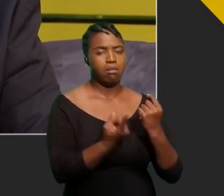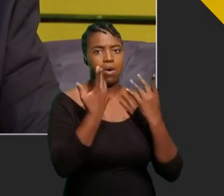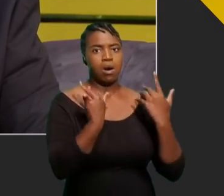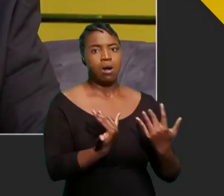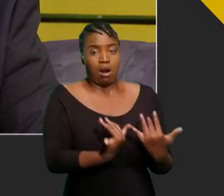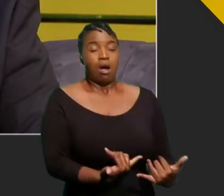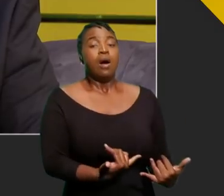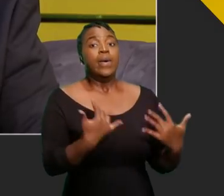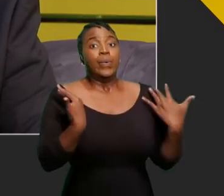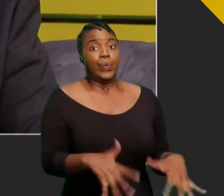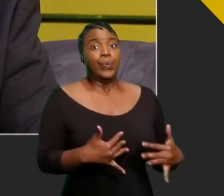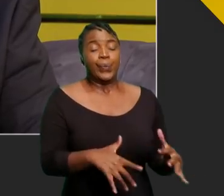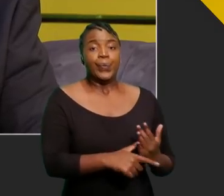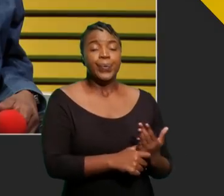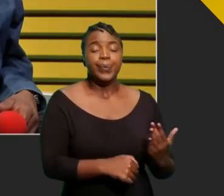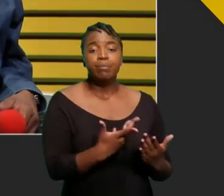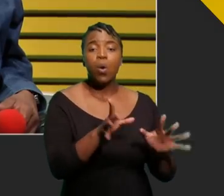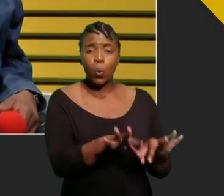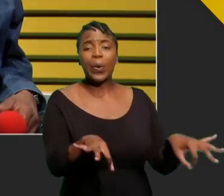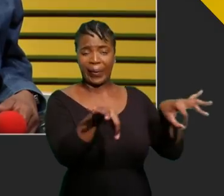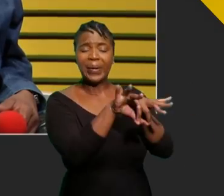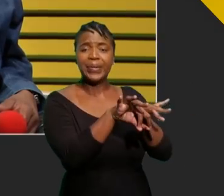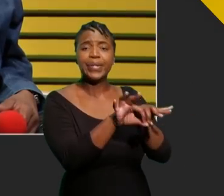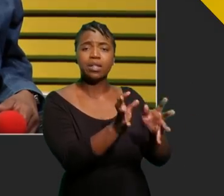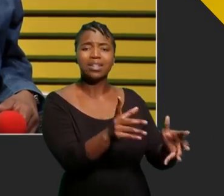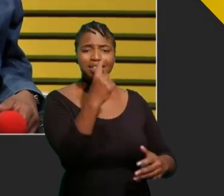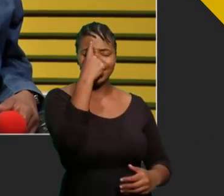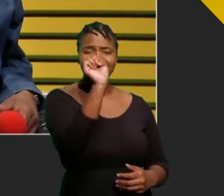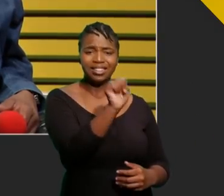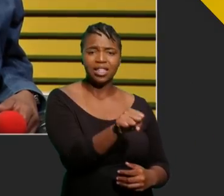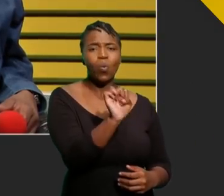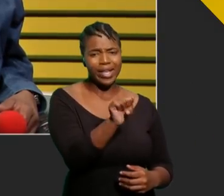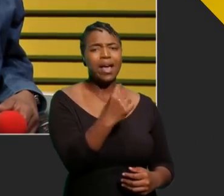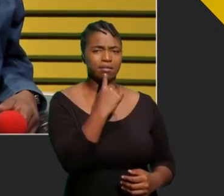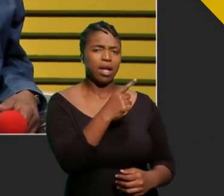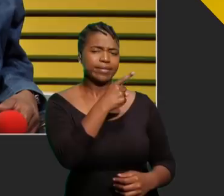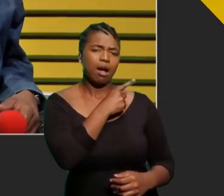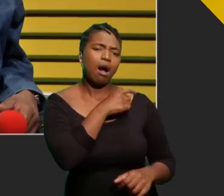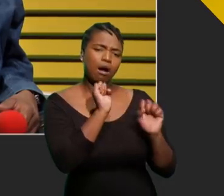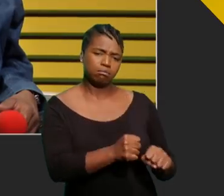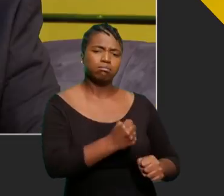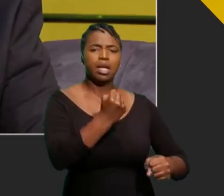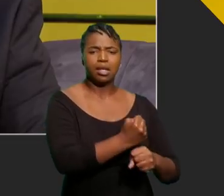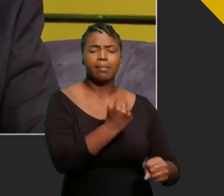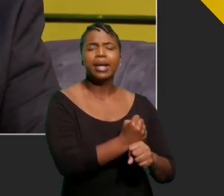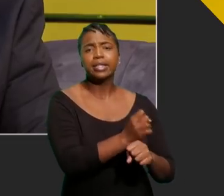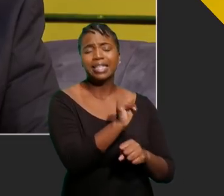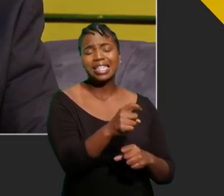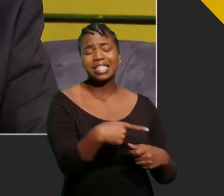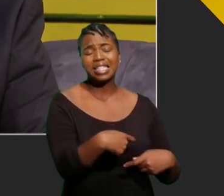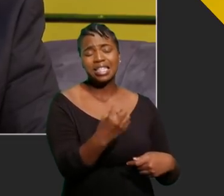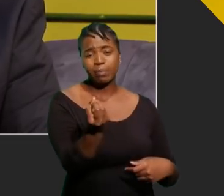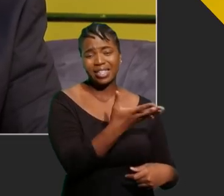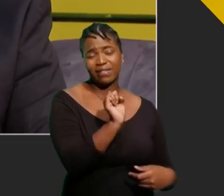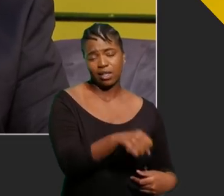citizens and on the taxpayers of this country, I think there's still room to justify it, it's expensive. I